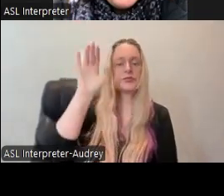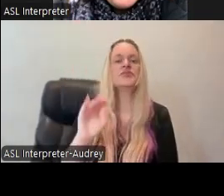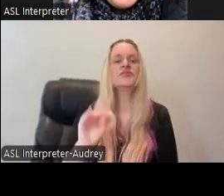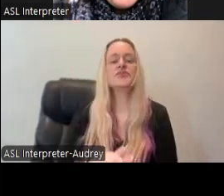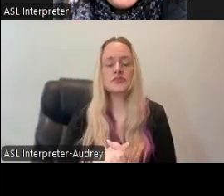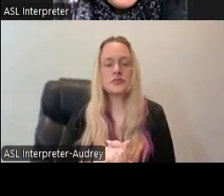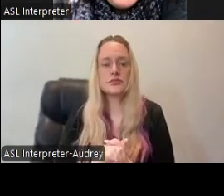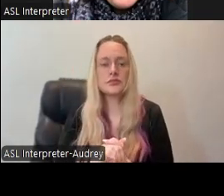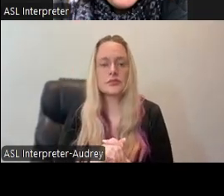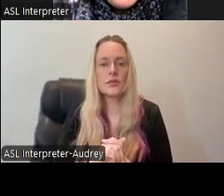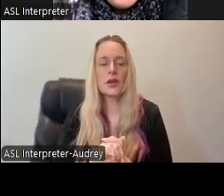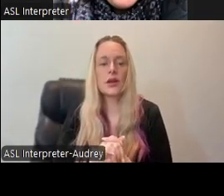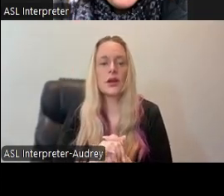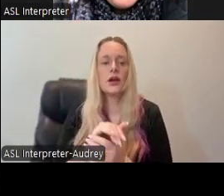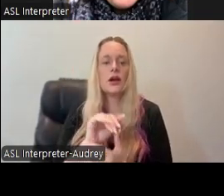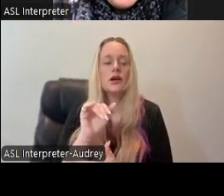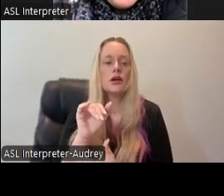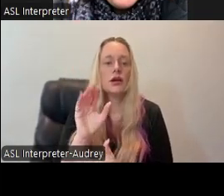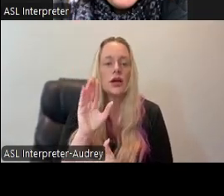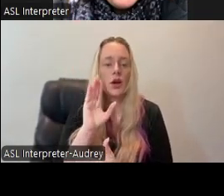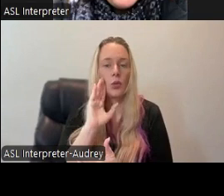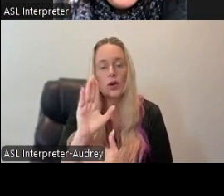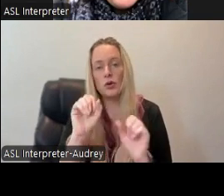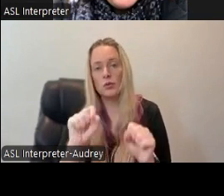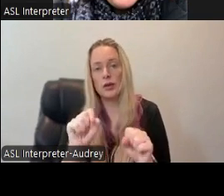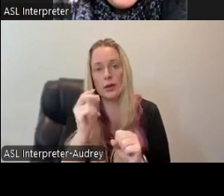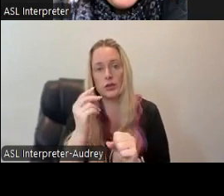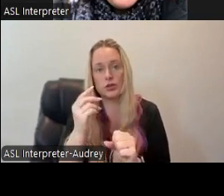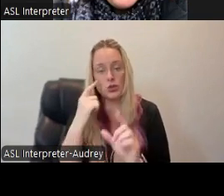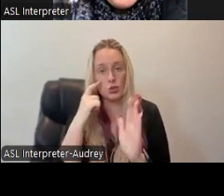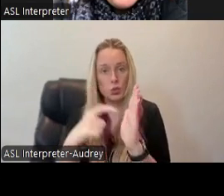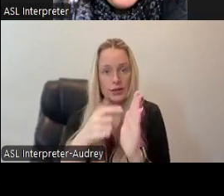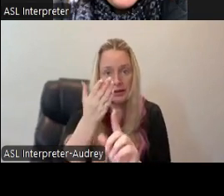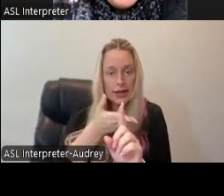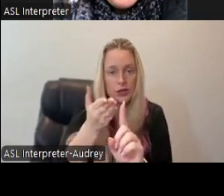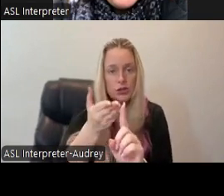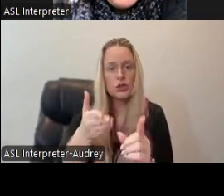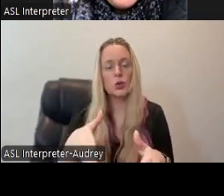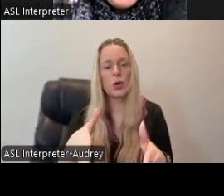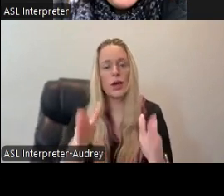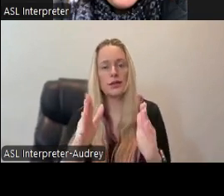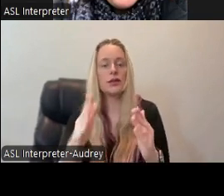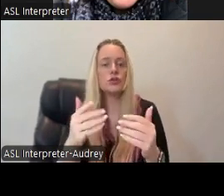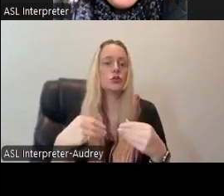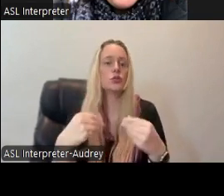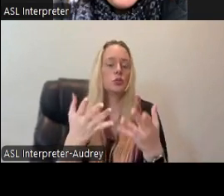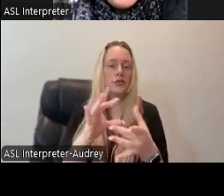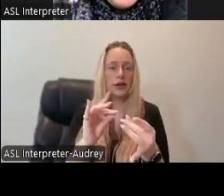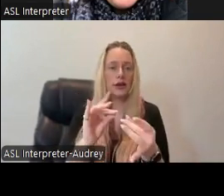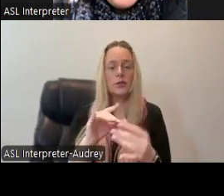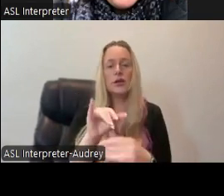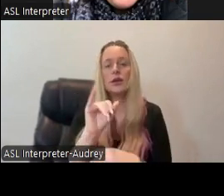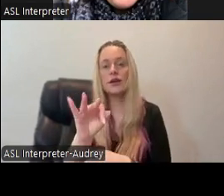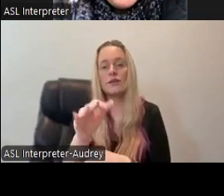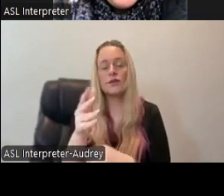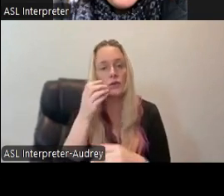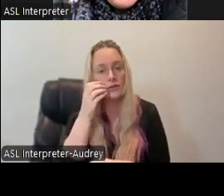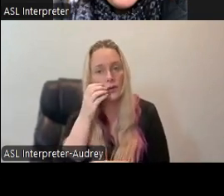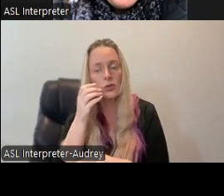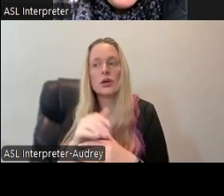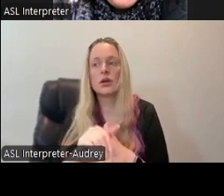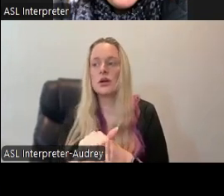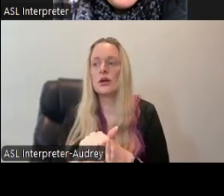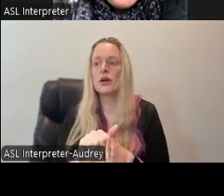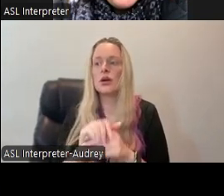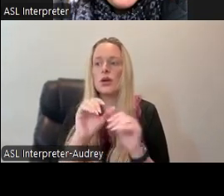indicator, and we'll be able to recognize you and allow you to provide comment. If you're joining us by telephone,